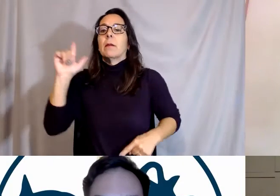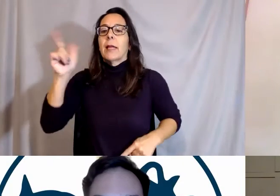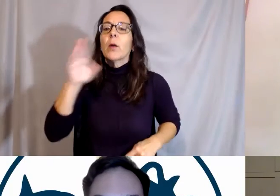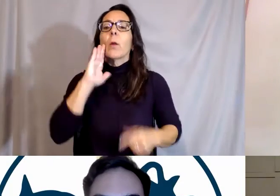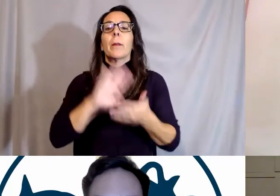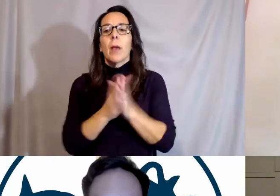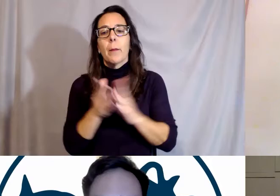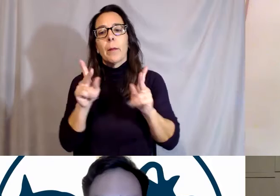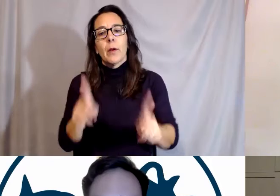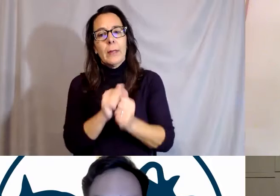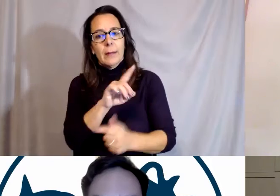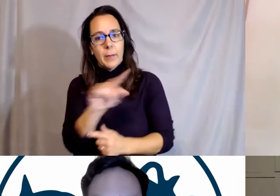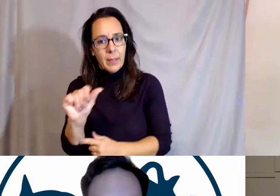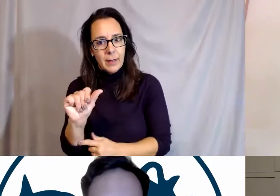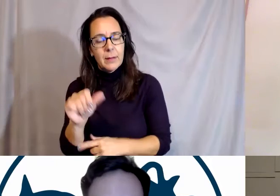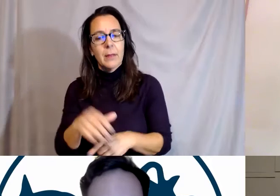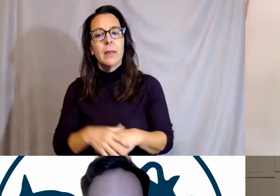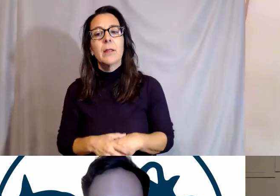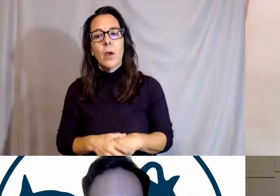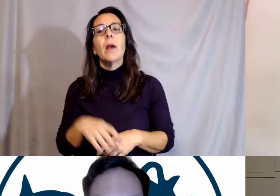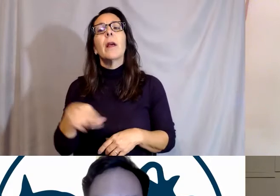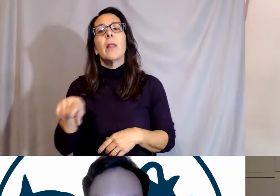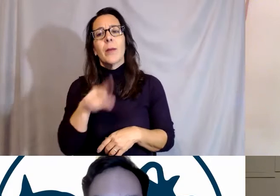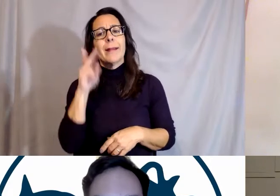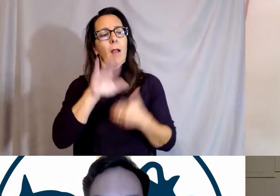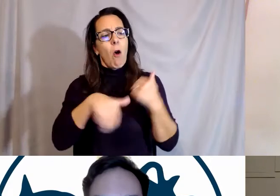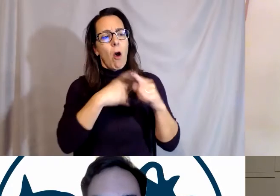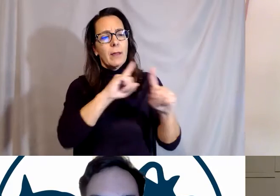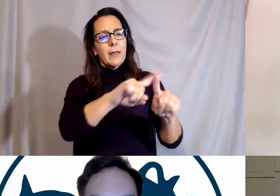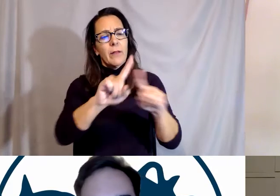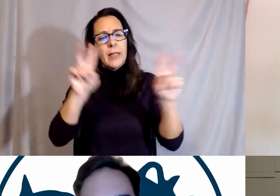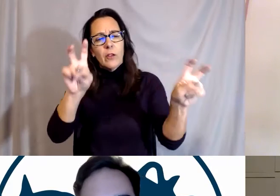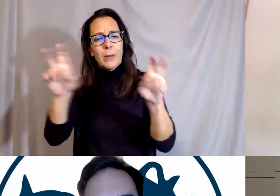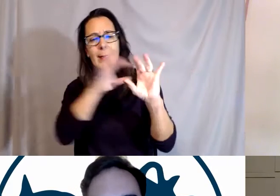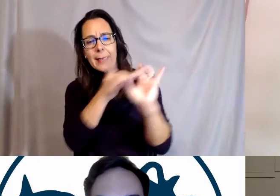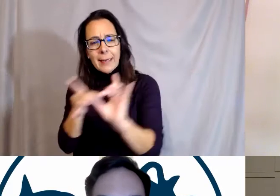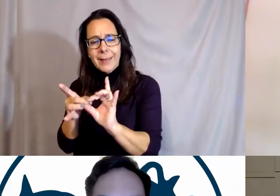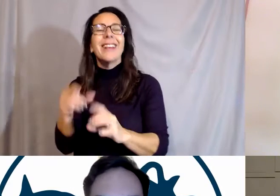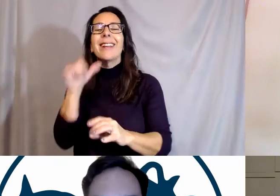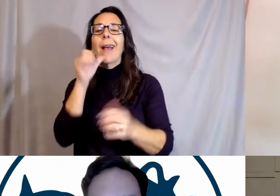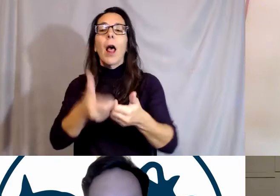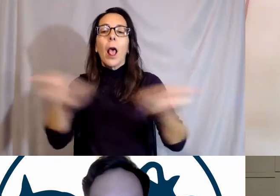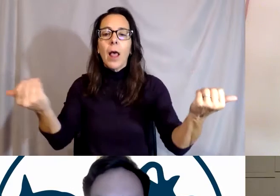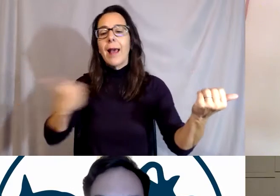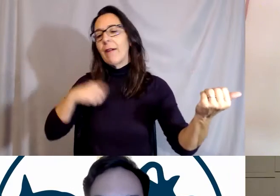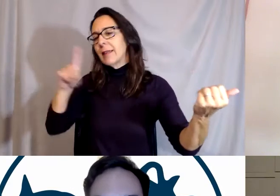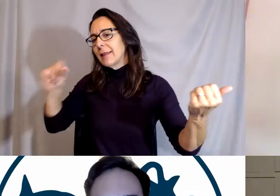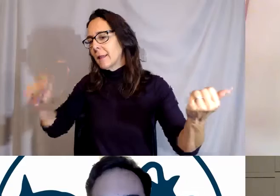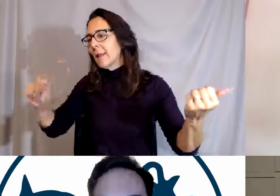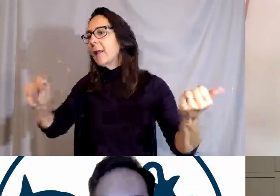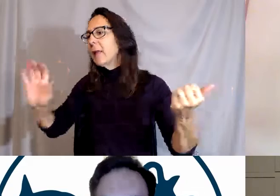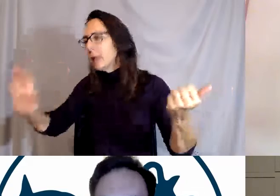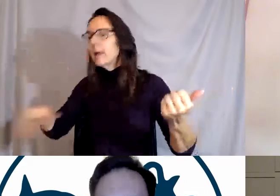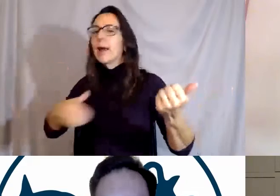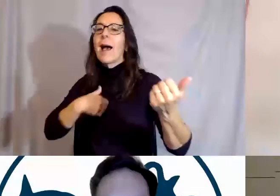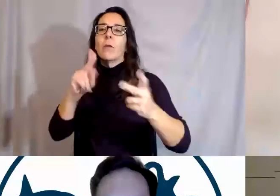disability. So seeing these issues as intimately connected, not just as there's disability issues and then there's issues for people of color and then